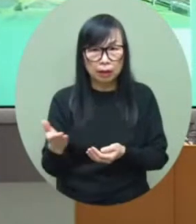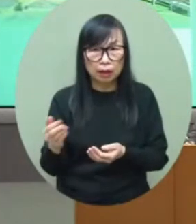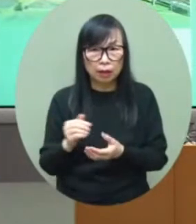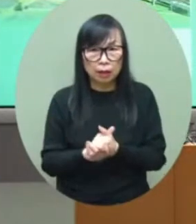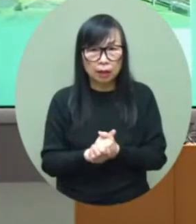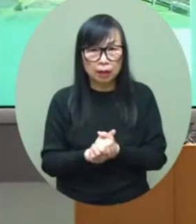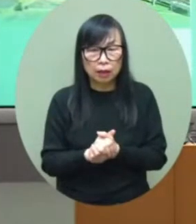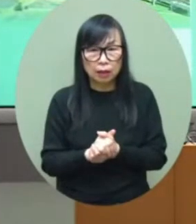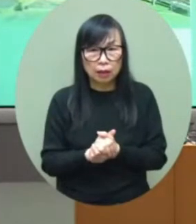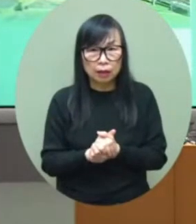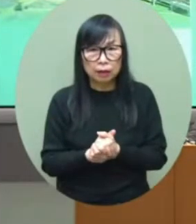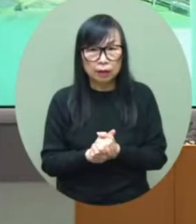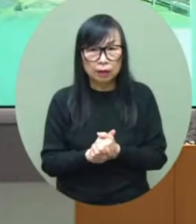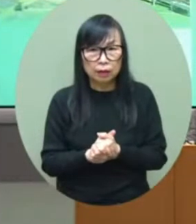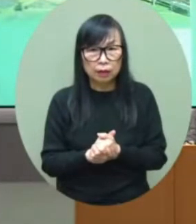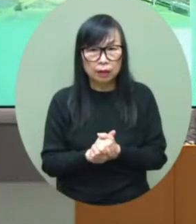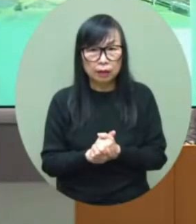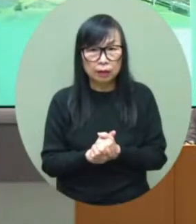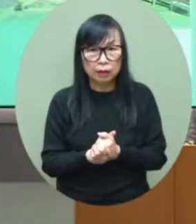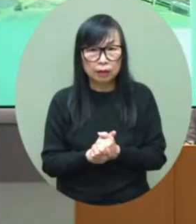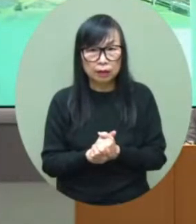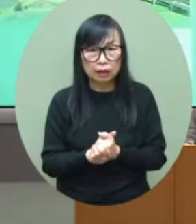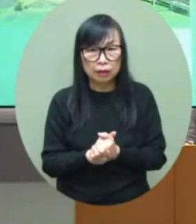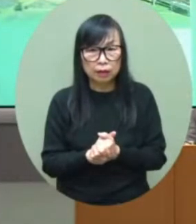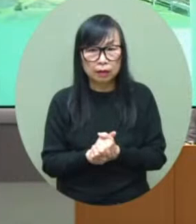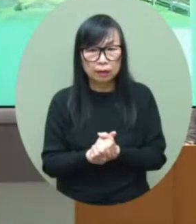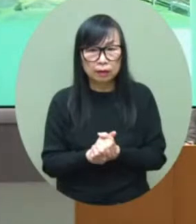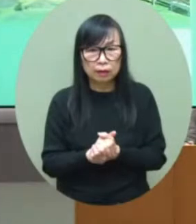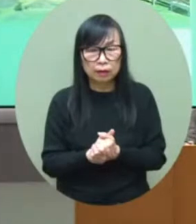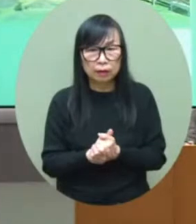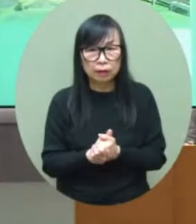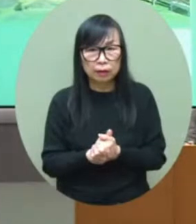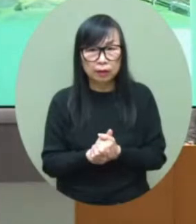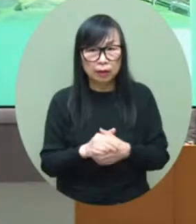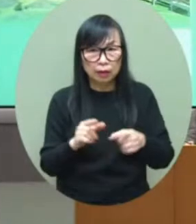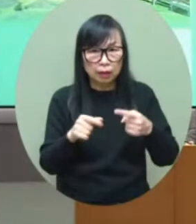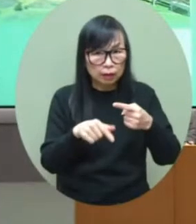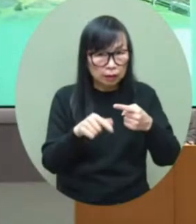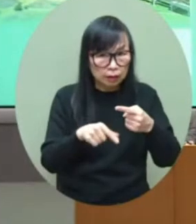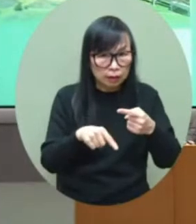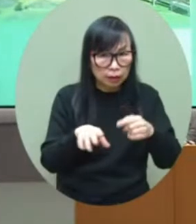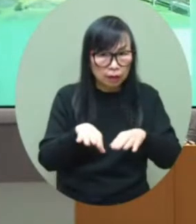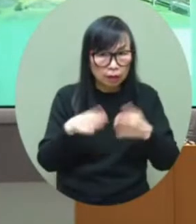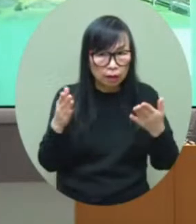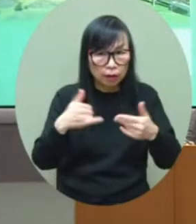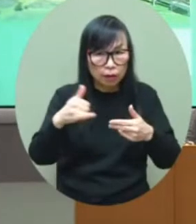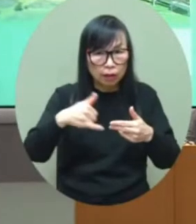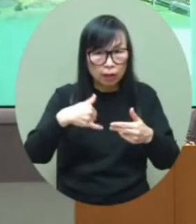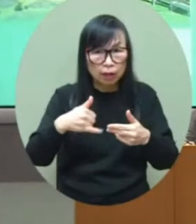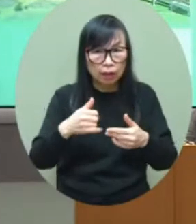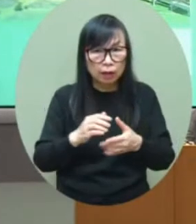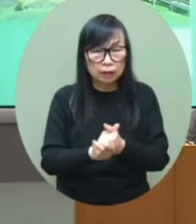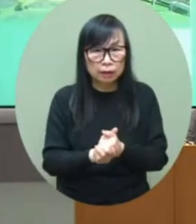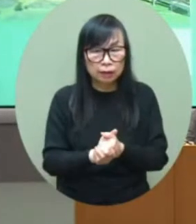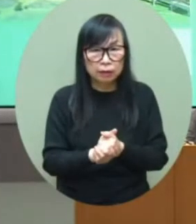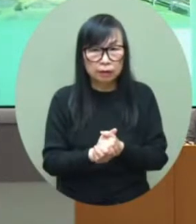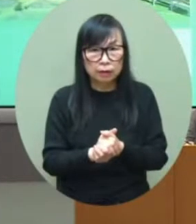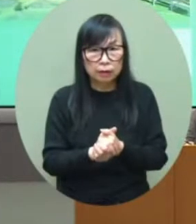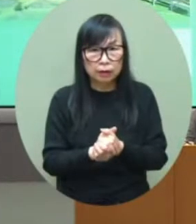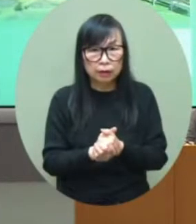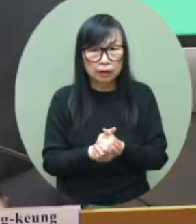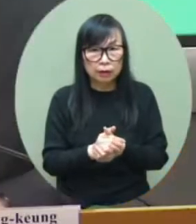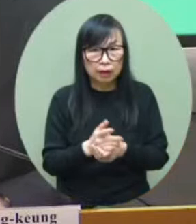First on express rail services, you know, it's been suspended for 3 years. In mid-January, we